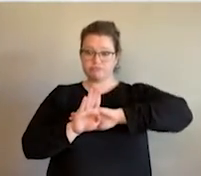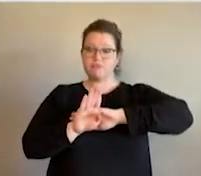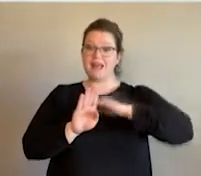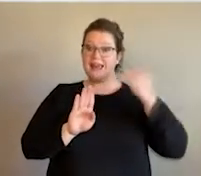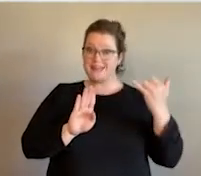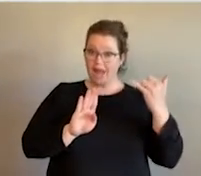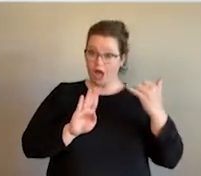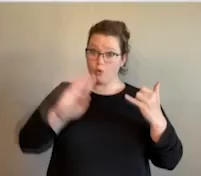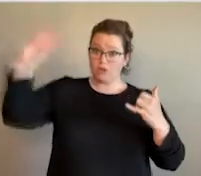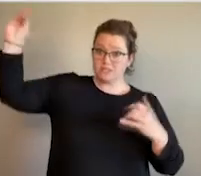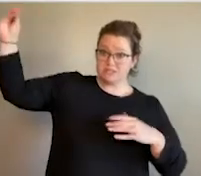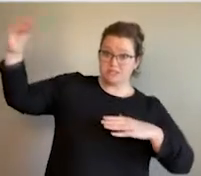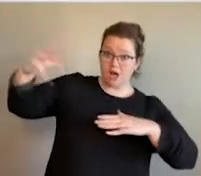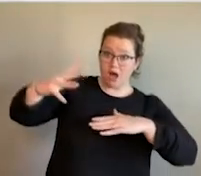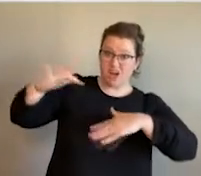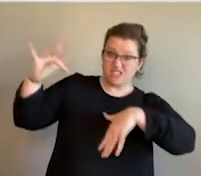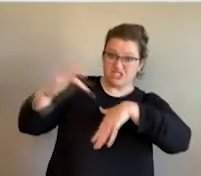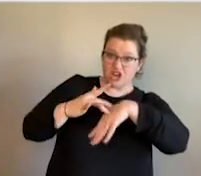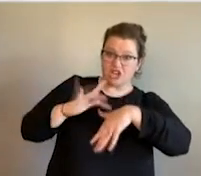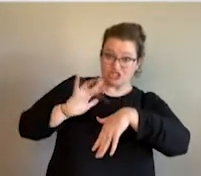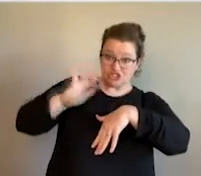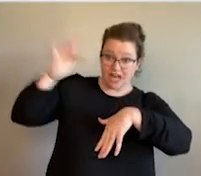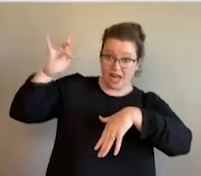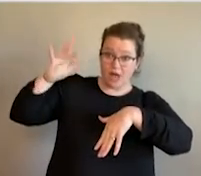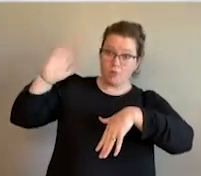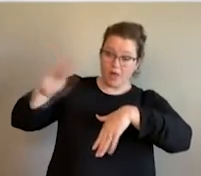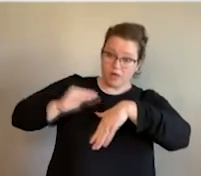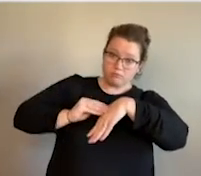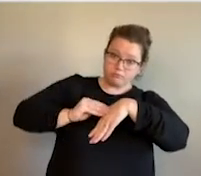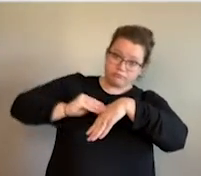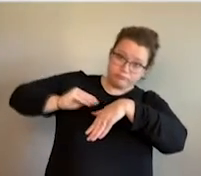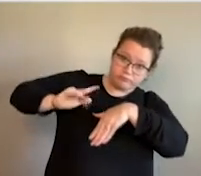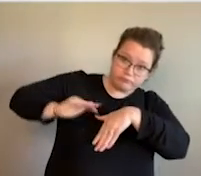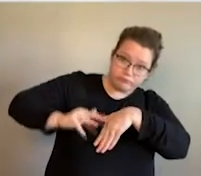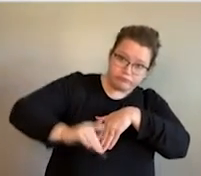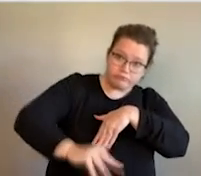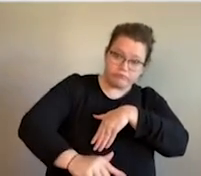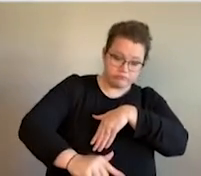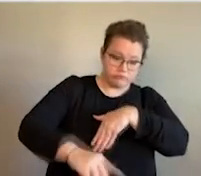That way, when the sun hits it, it'll reflect down on top of our good s'more.